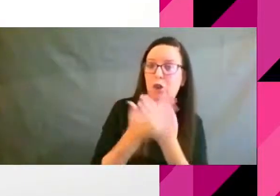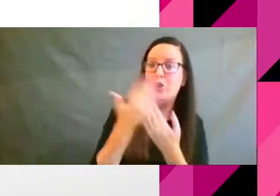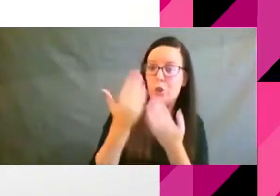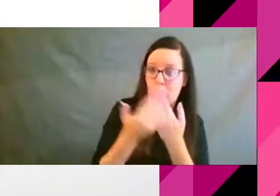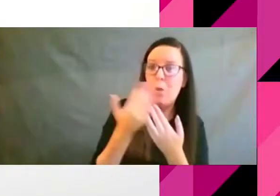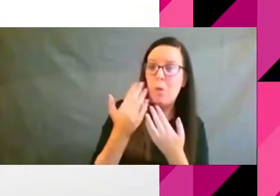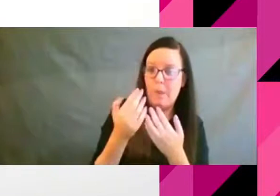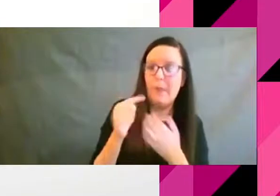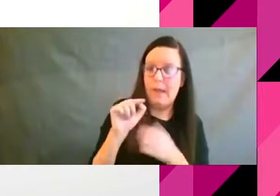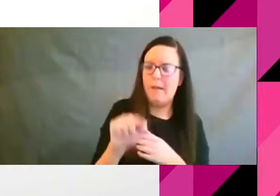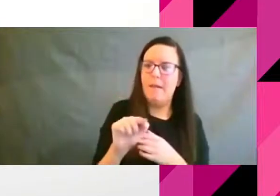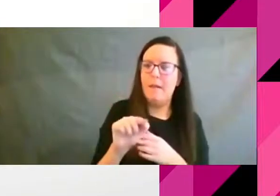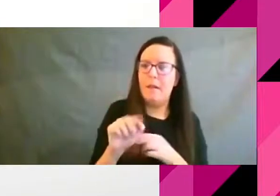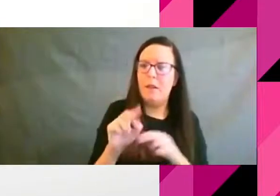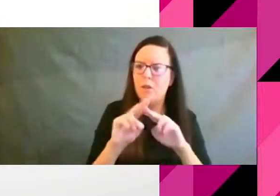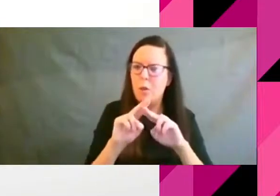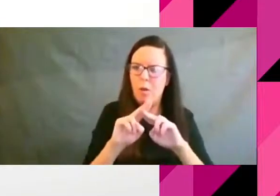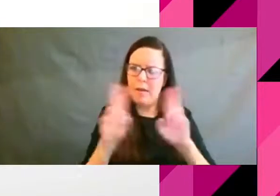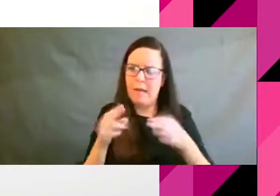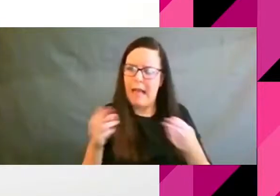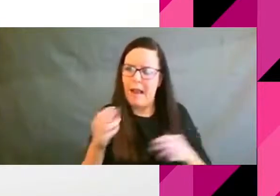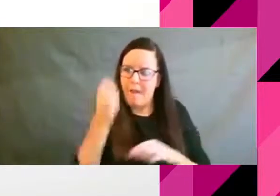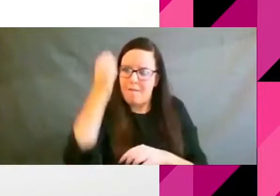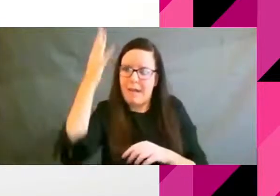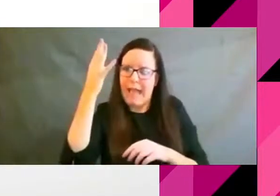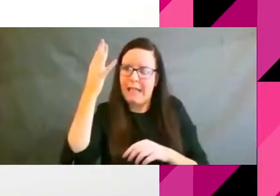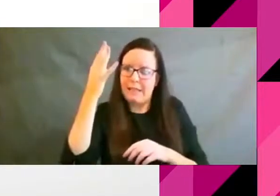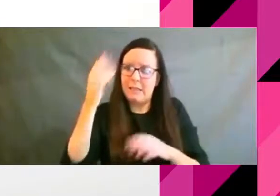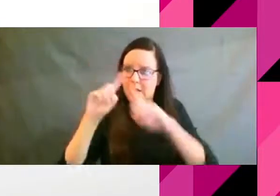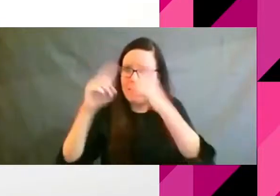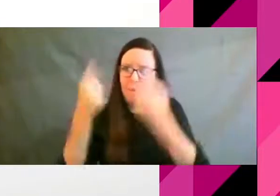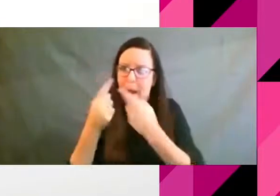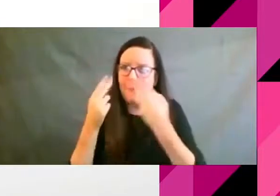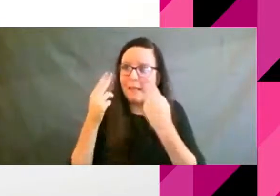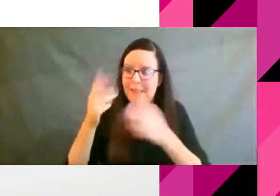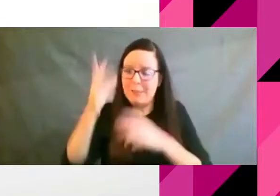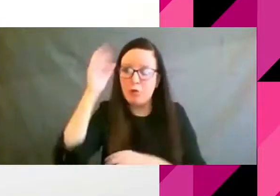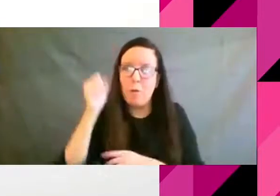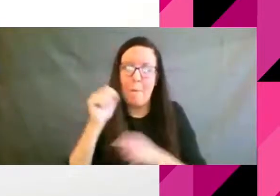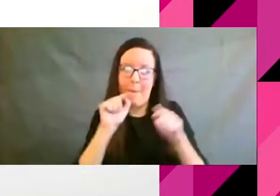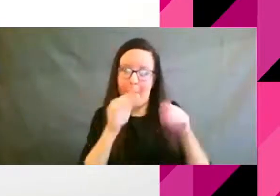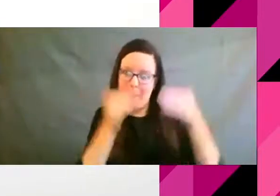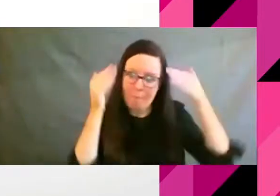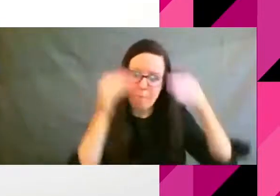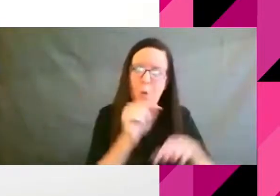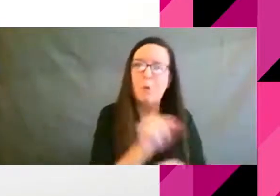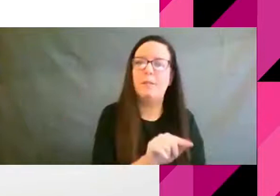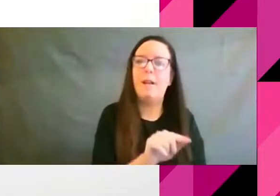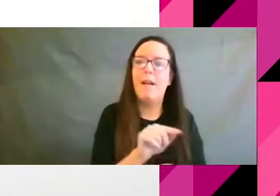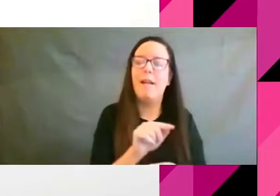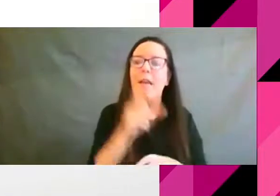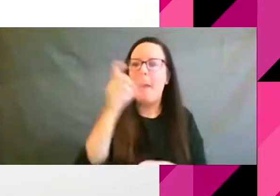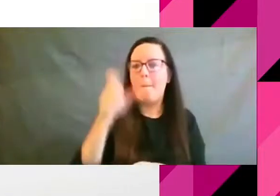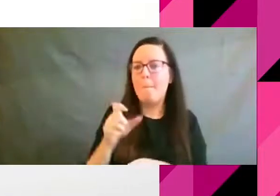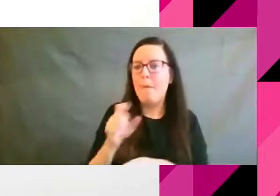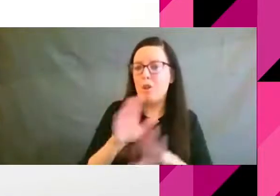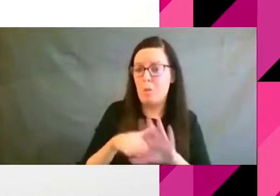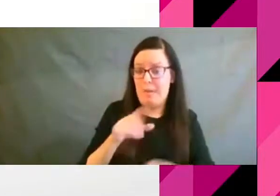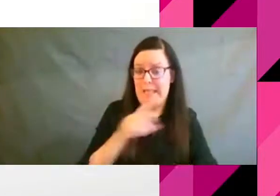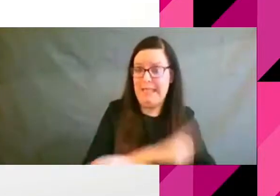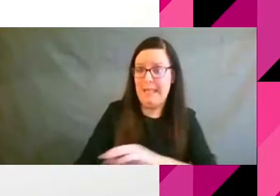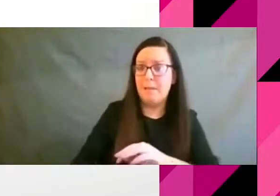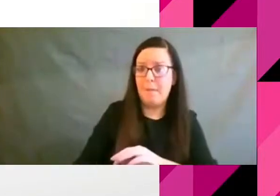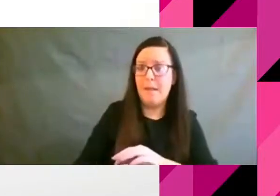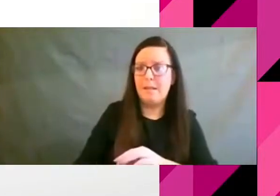will not be sidelined or forgotten by this department. Disability and the implementation of the UN Convention on the Rights of Persons with Disabilities very